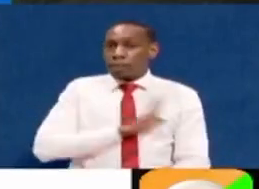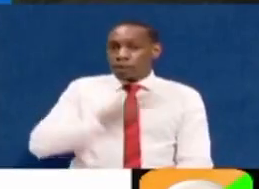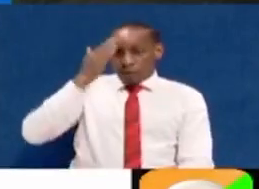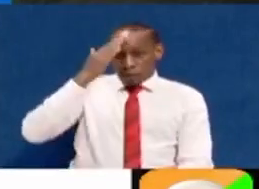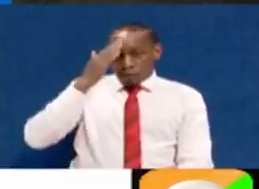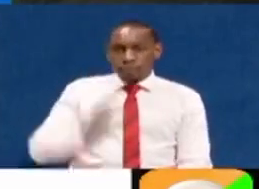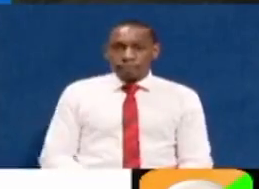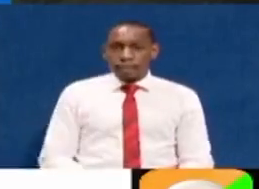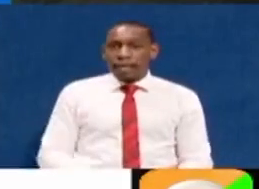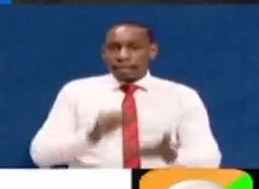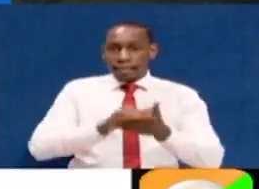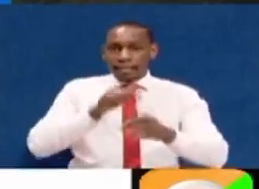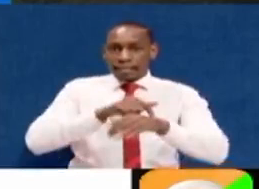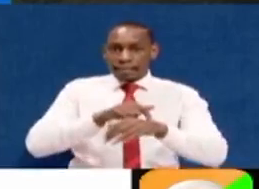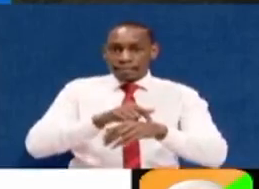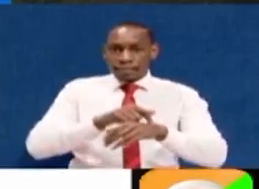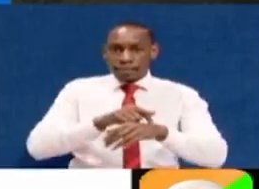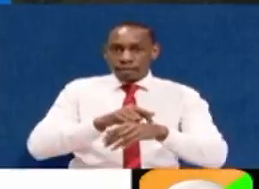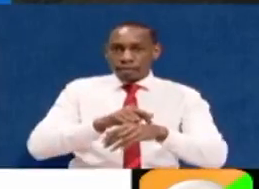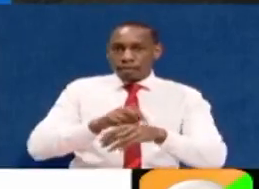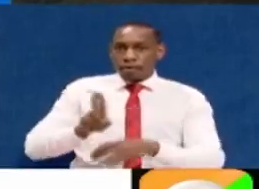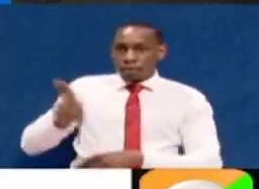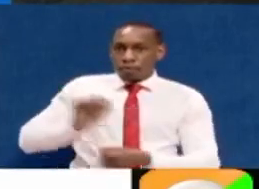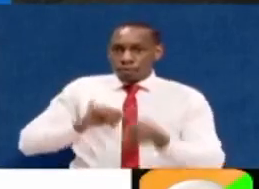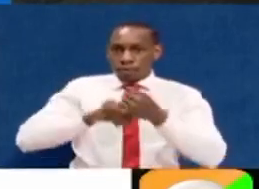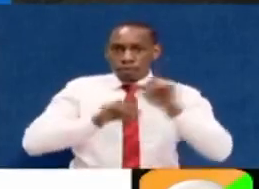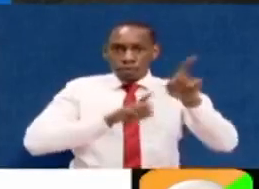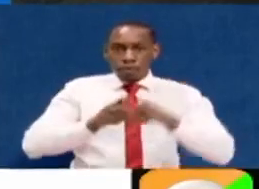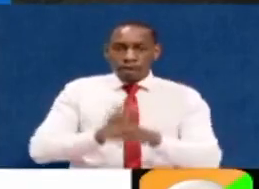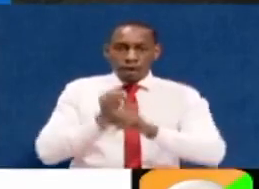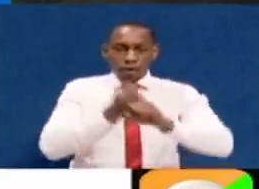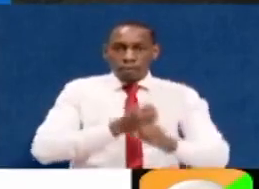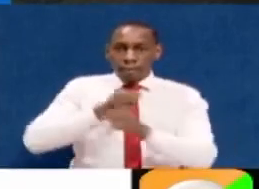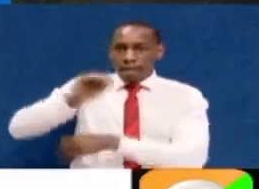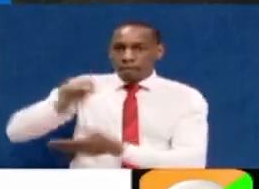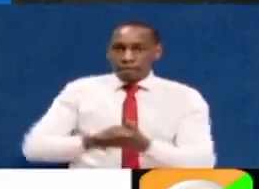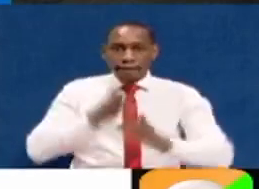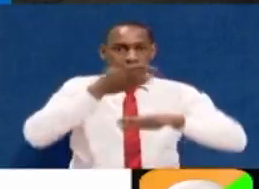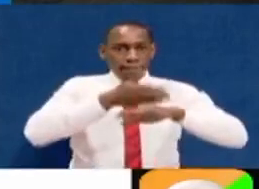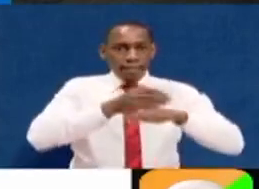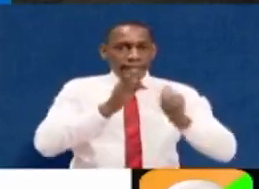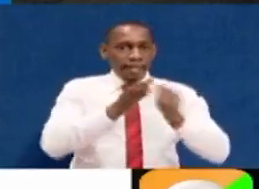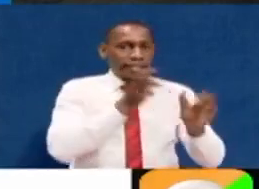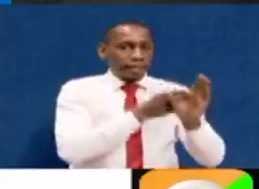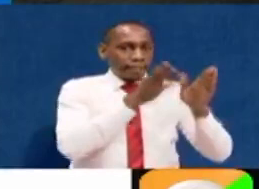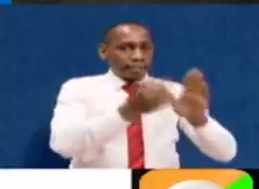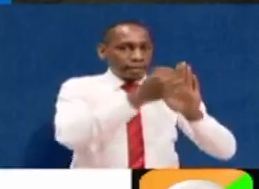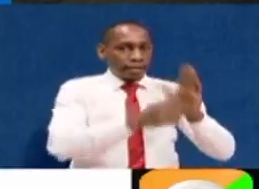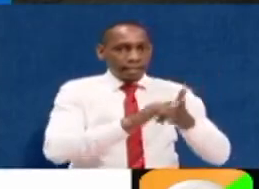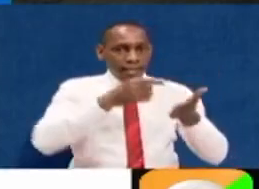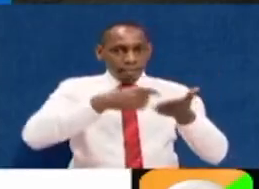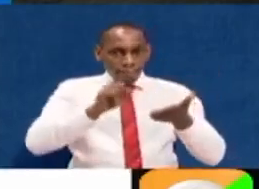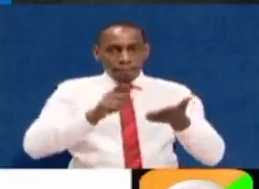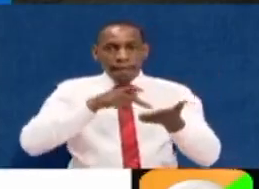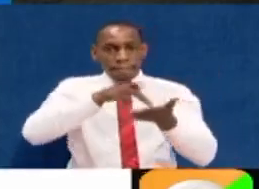never returned. That during a First Ladies event in Homa Bay County, a falsified list of 13 participants was given as proof